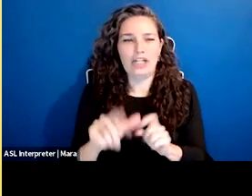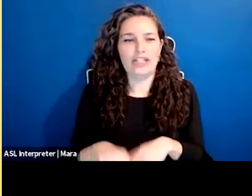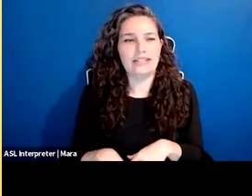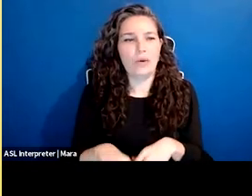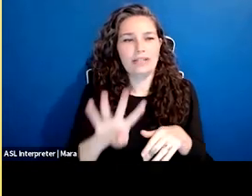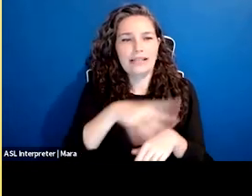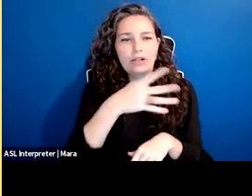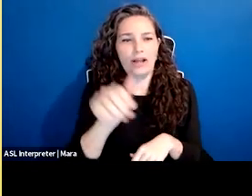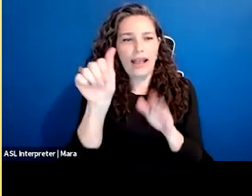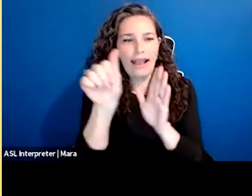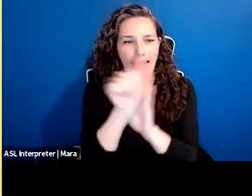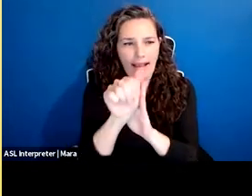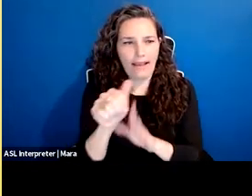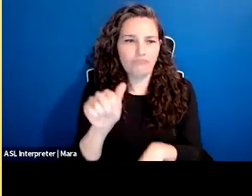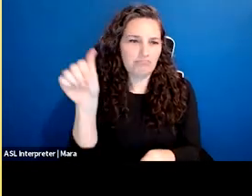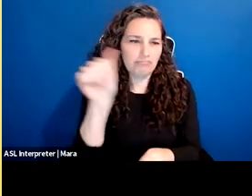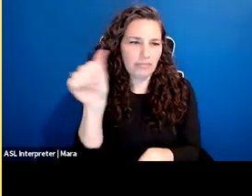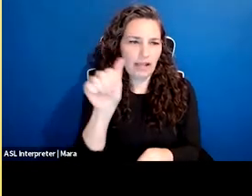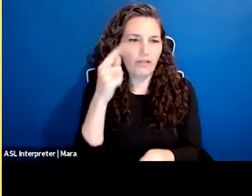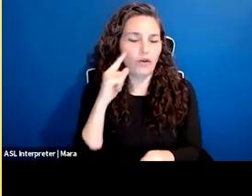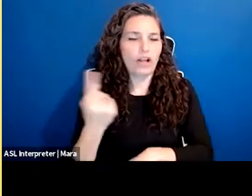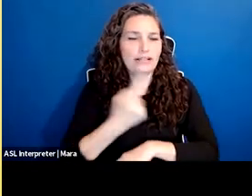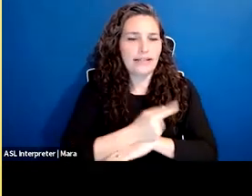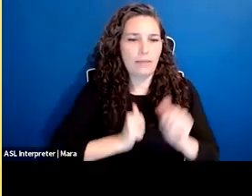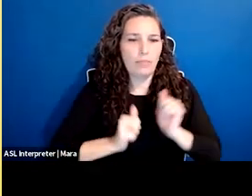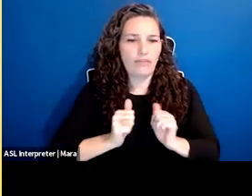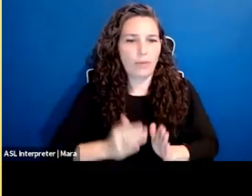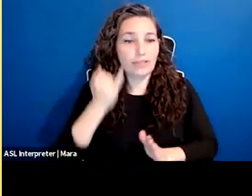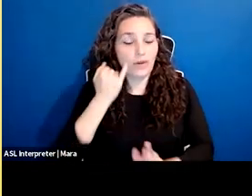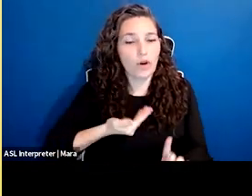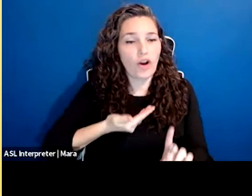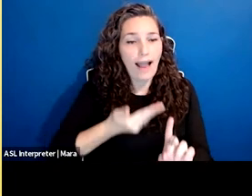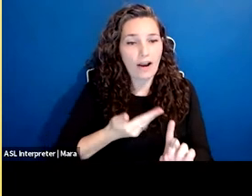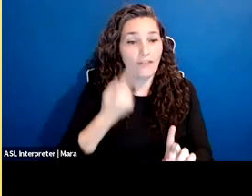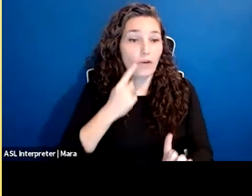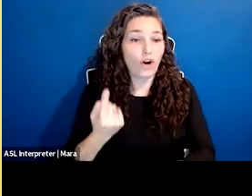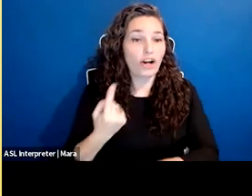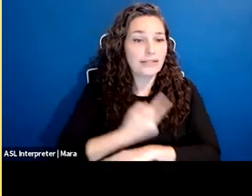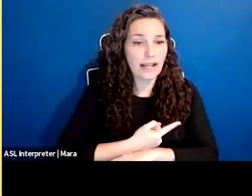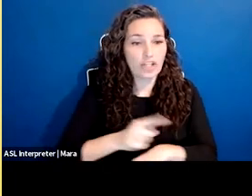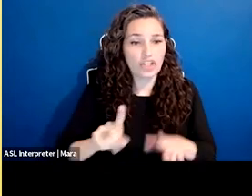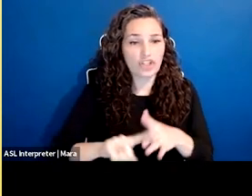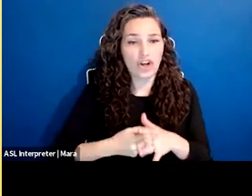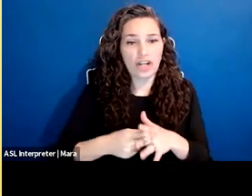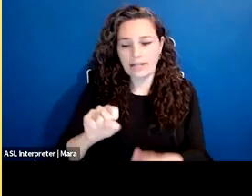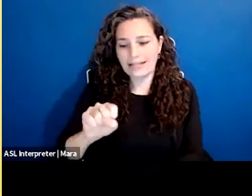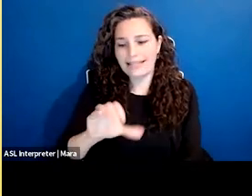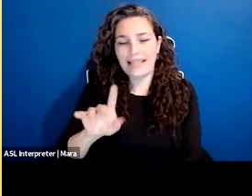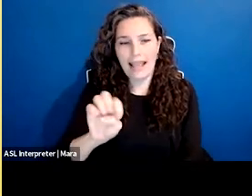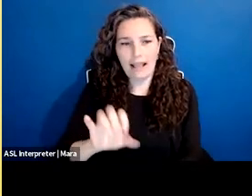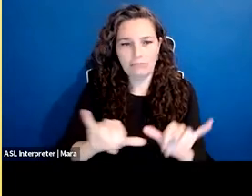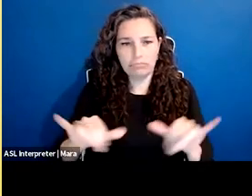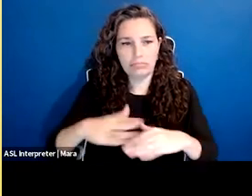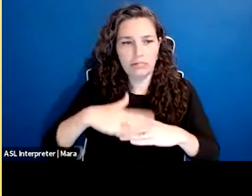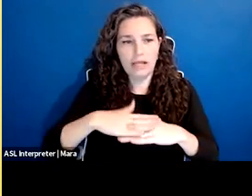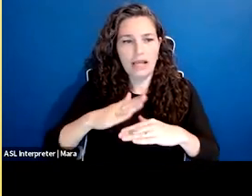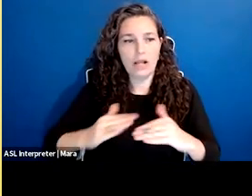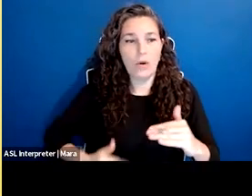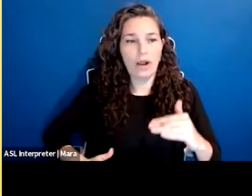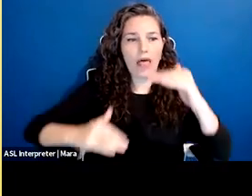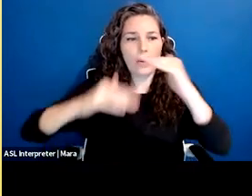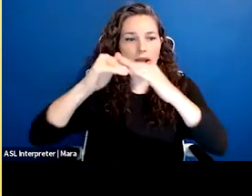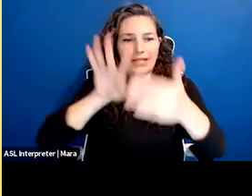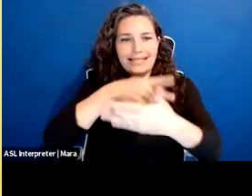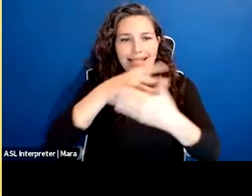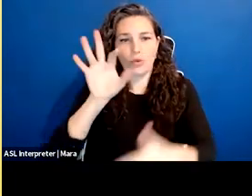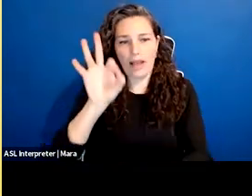performers. So this is anyone hired by the day, starting at scale, all the way up to Schedule F. We'll talk about Schedule F later, but that's